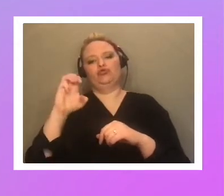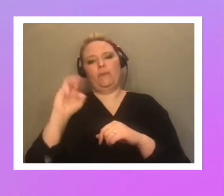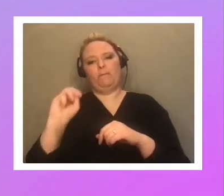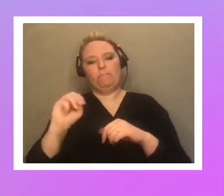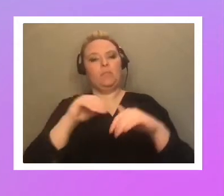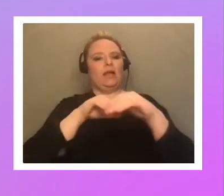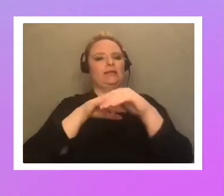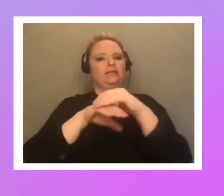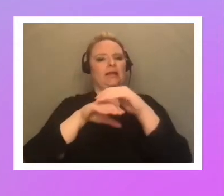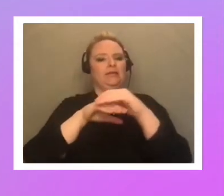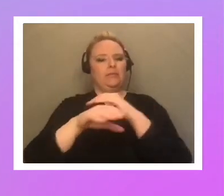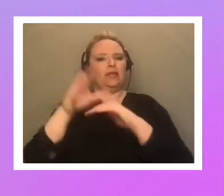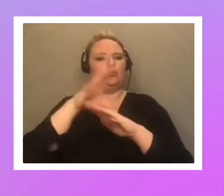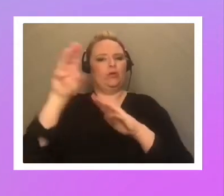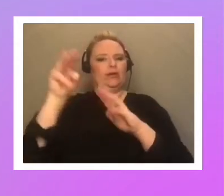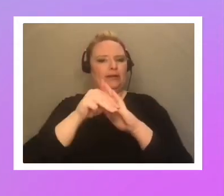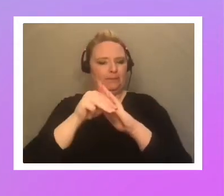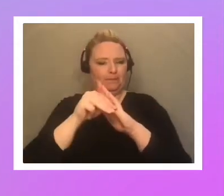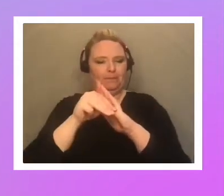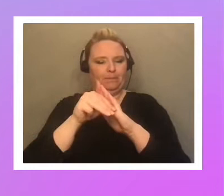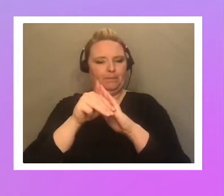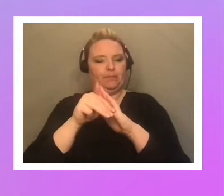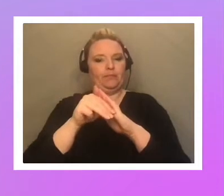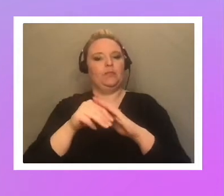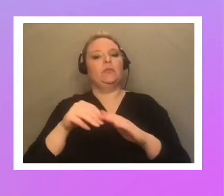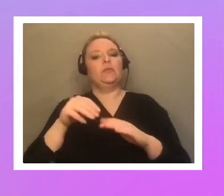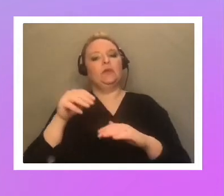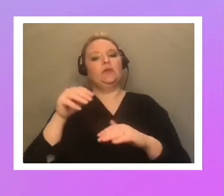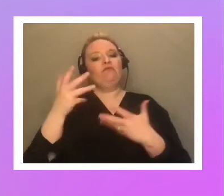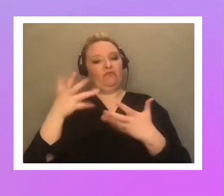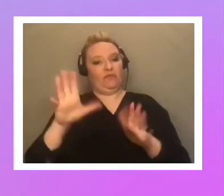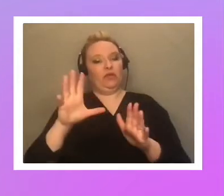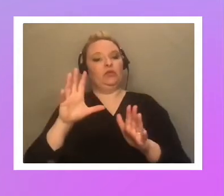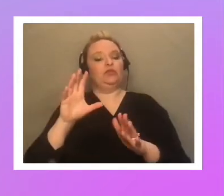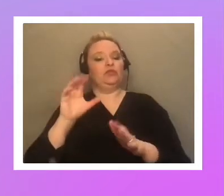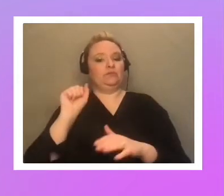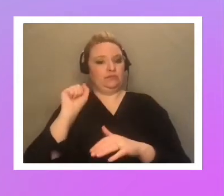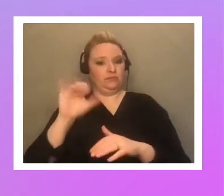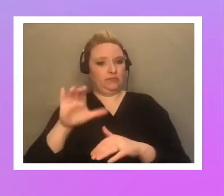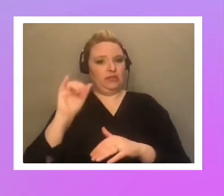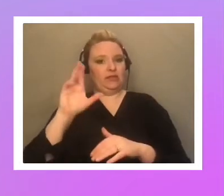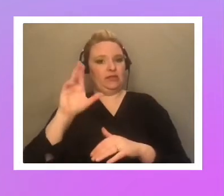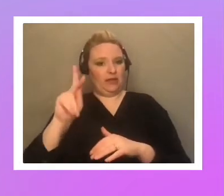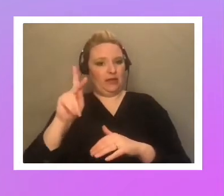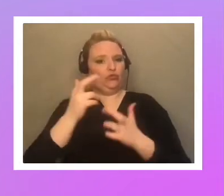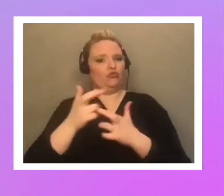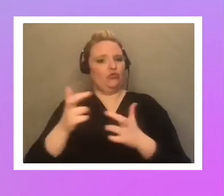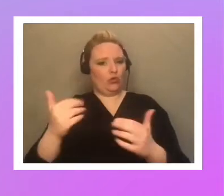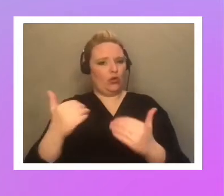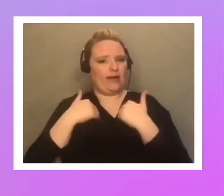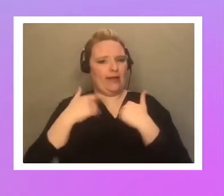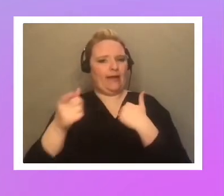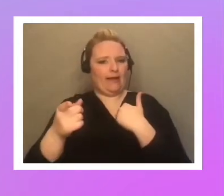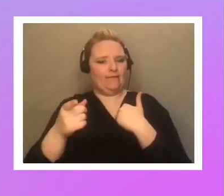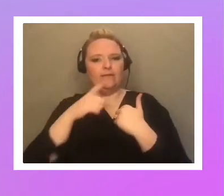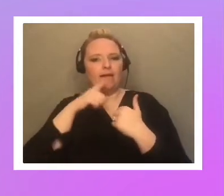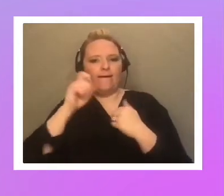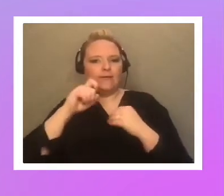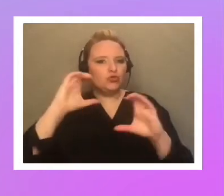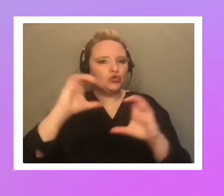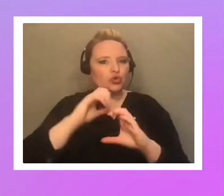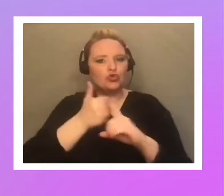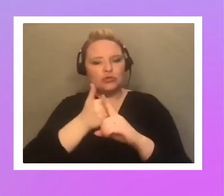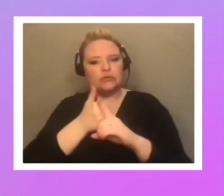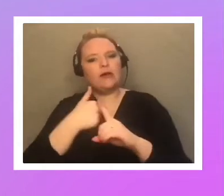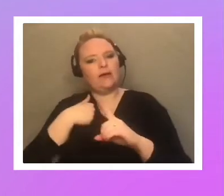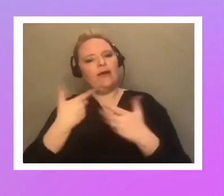accessibility curricula. And I have a link to that in the resources, so don't worry about trying to find that on your